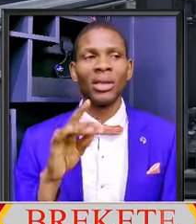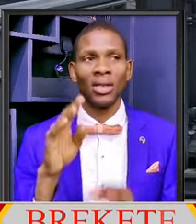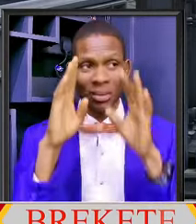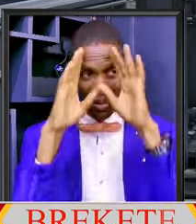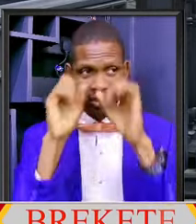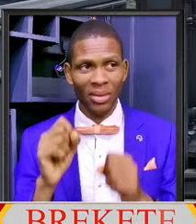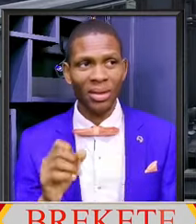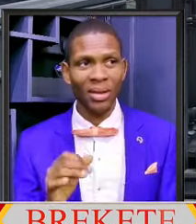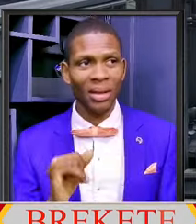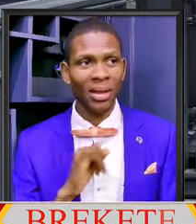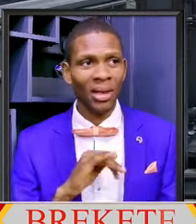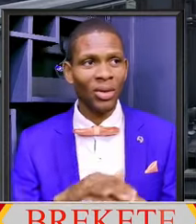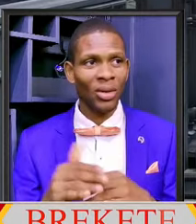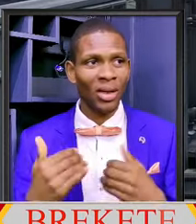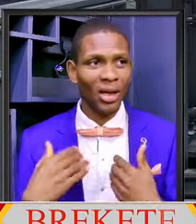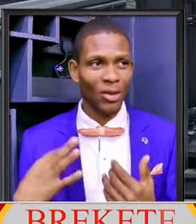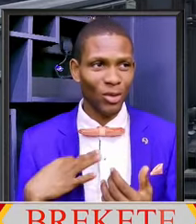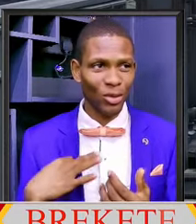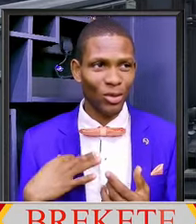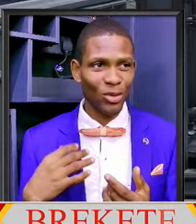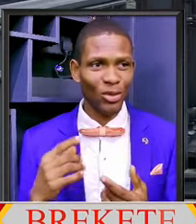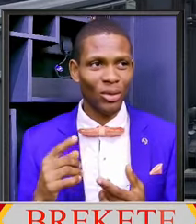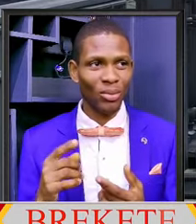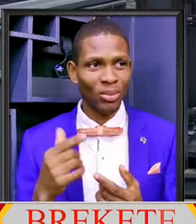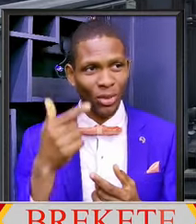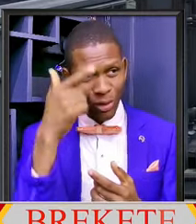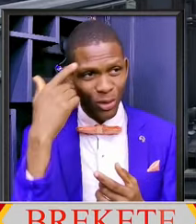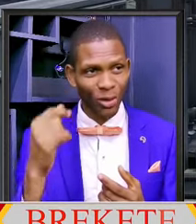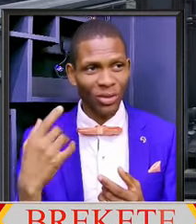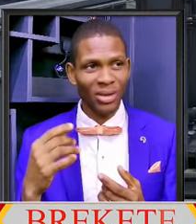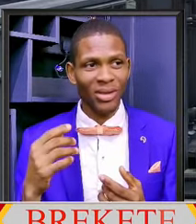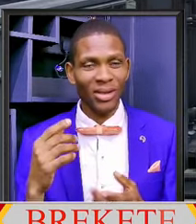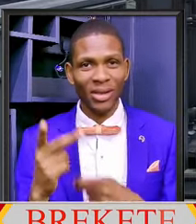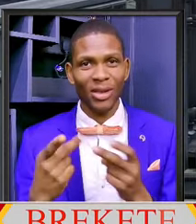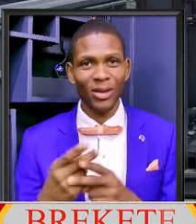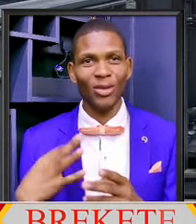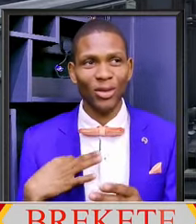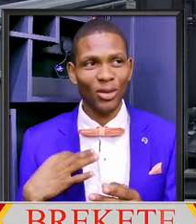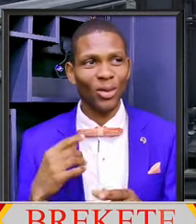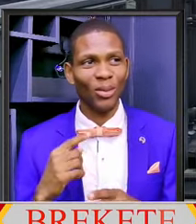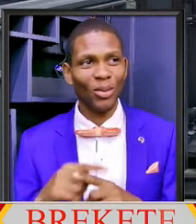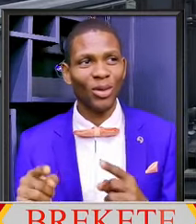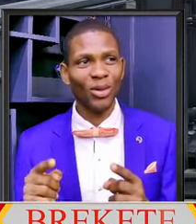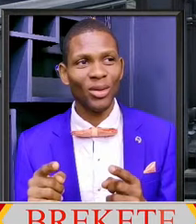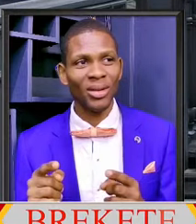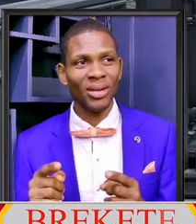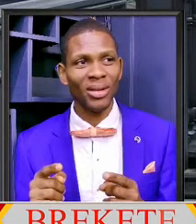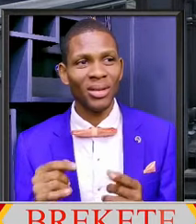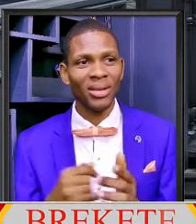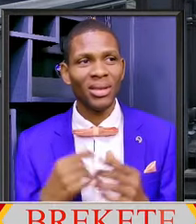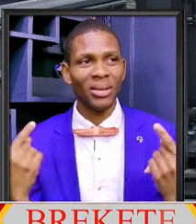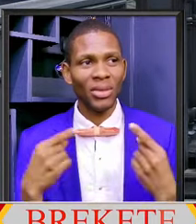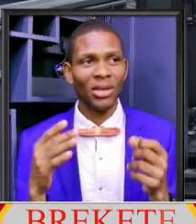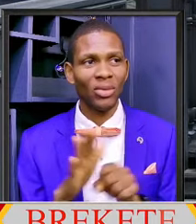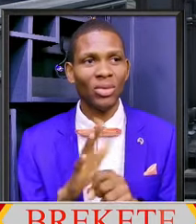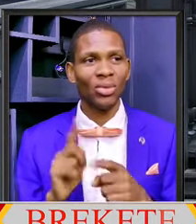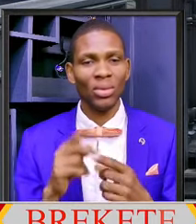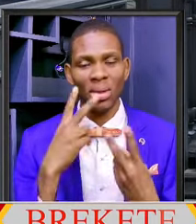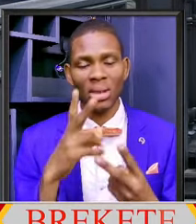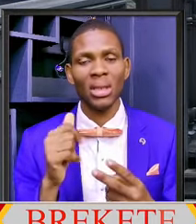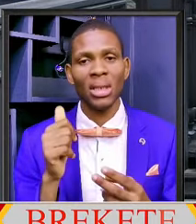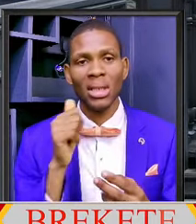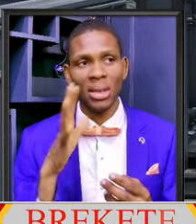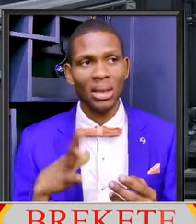Mm-hmm. I don't have clothes to give her because of the kind of clothes, but it's really painful to see a